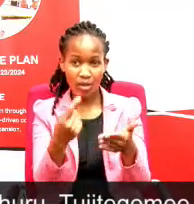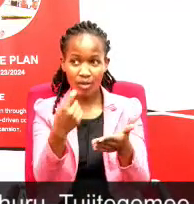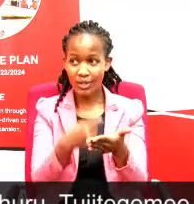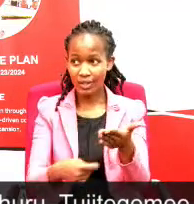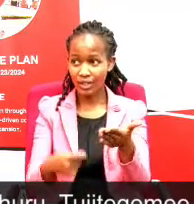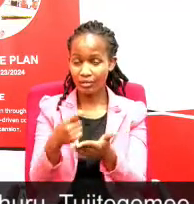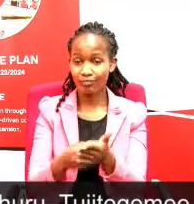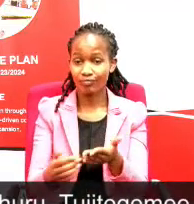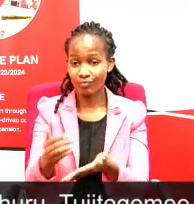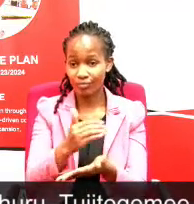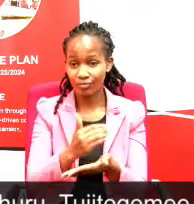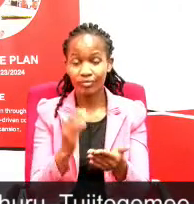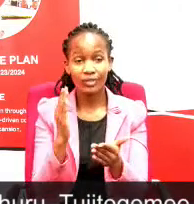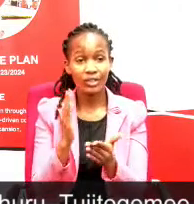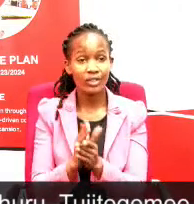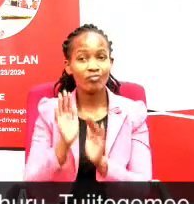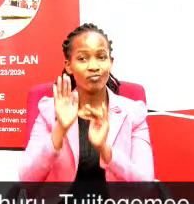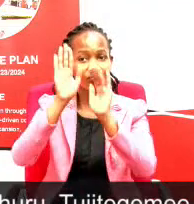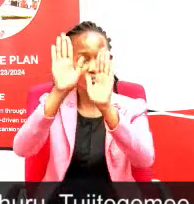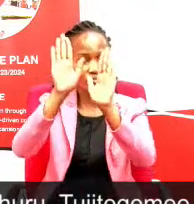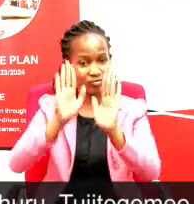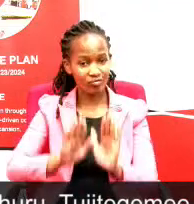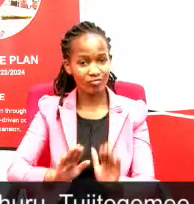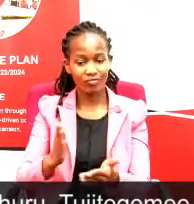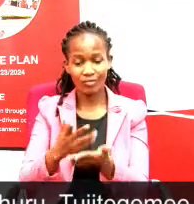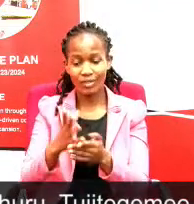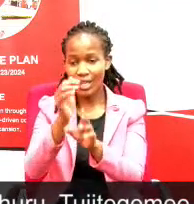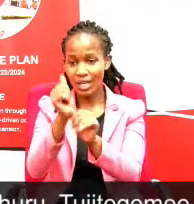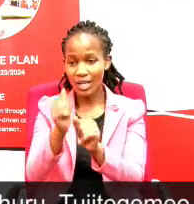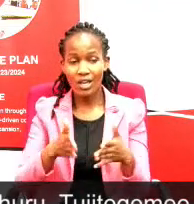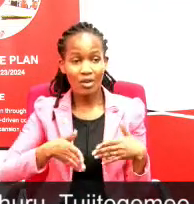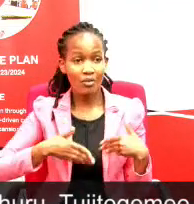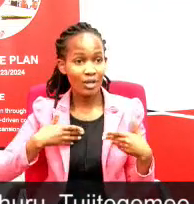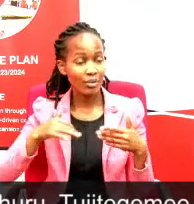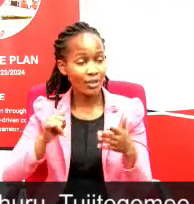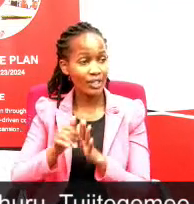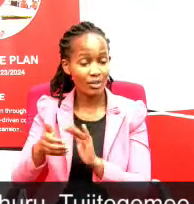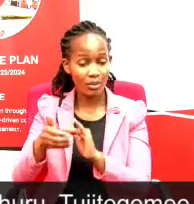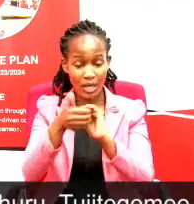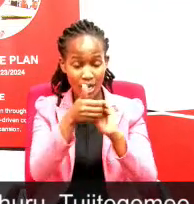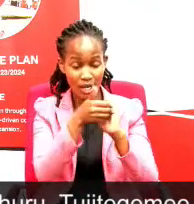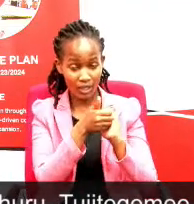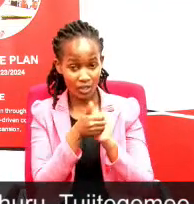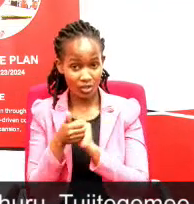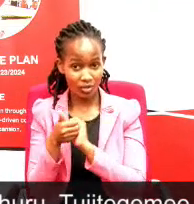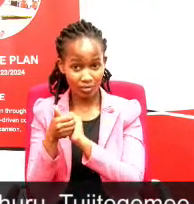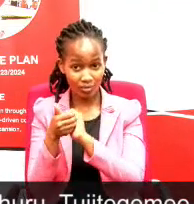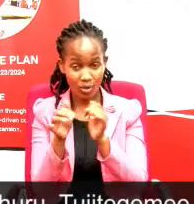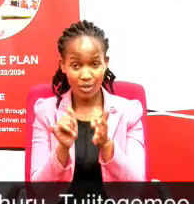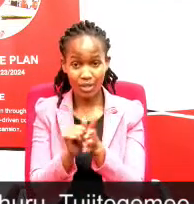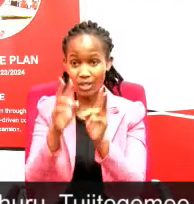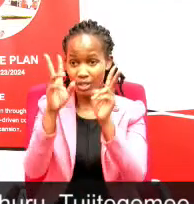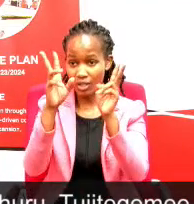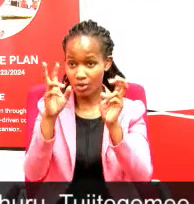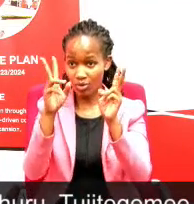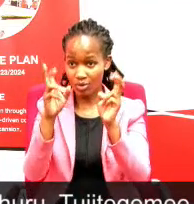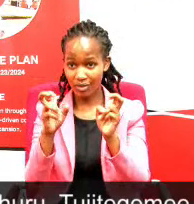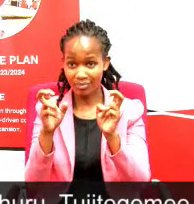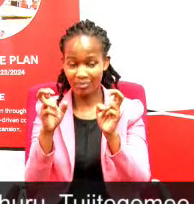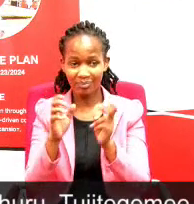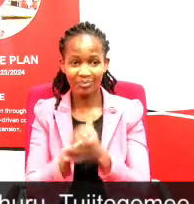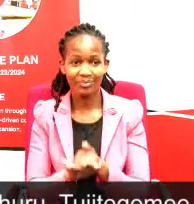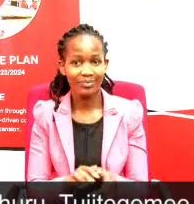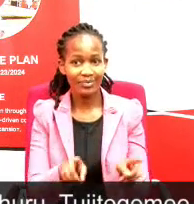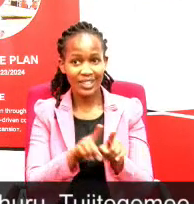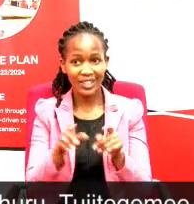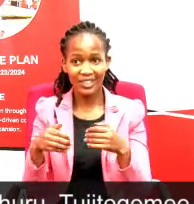collection. So we are a key stakeholder in this, and we are happy that we are able to engage on these issues.